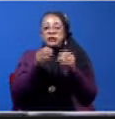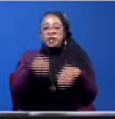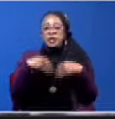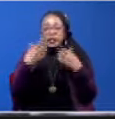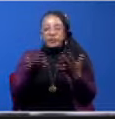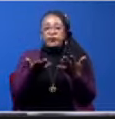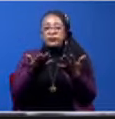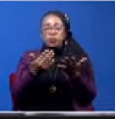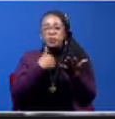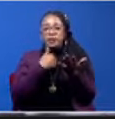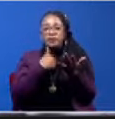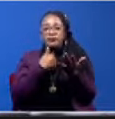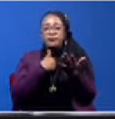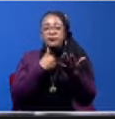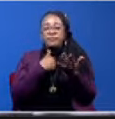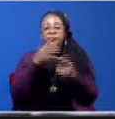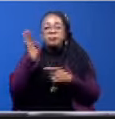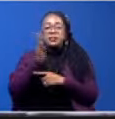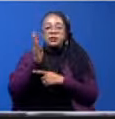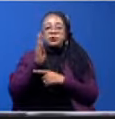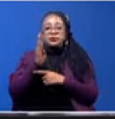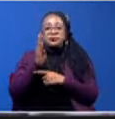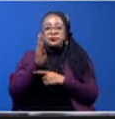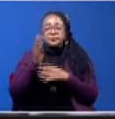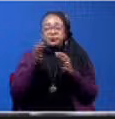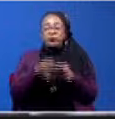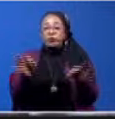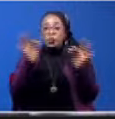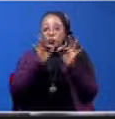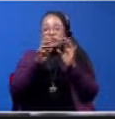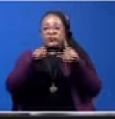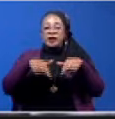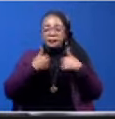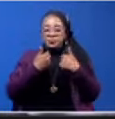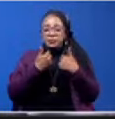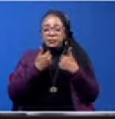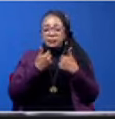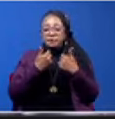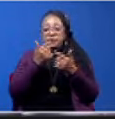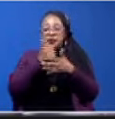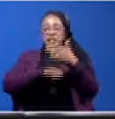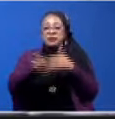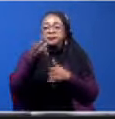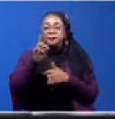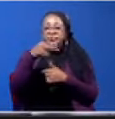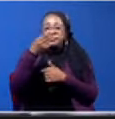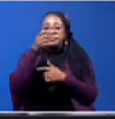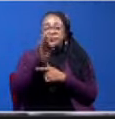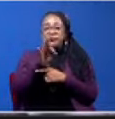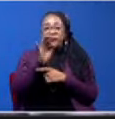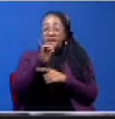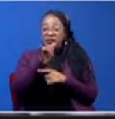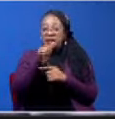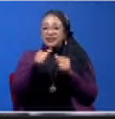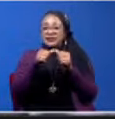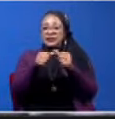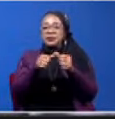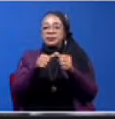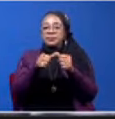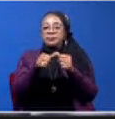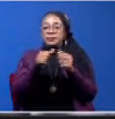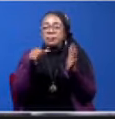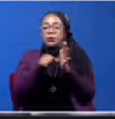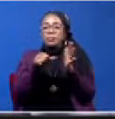we do have billions worth of claims under NHIF, and that is still the